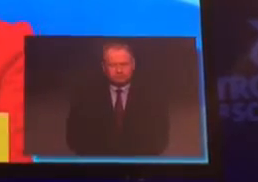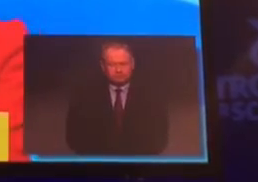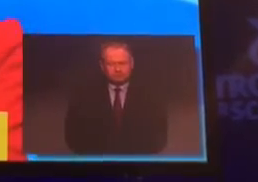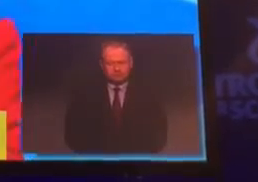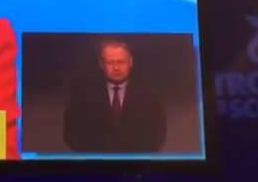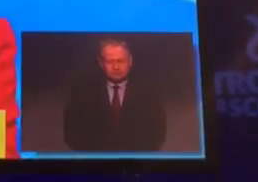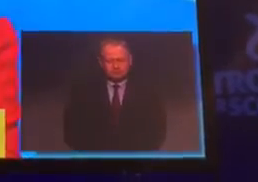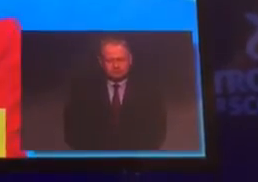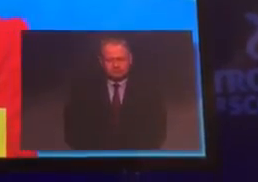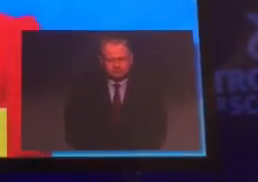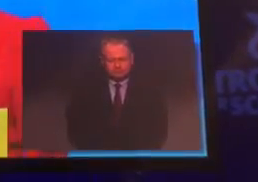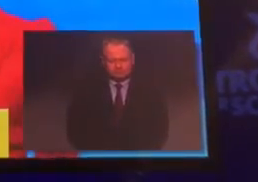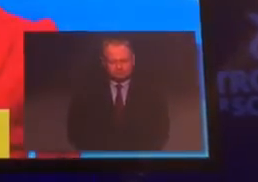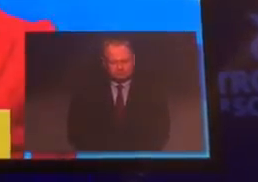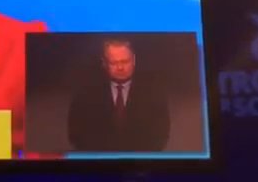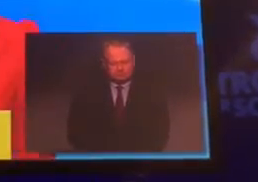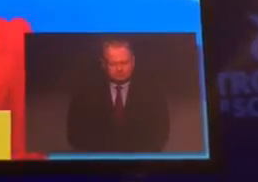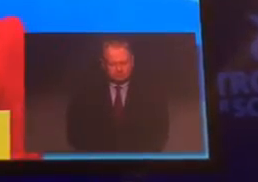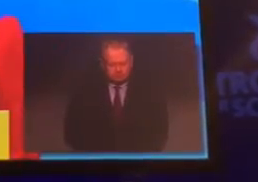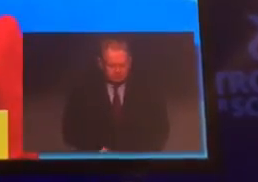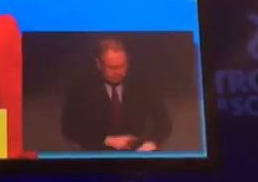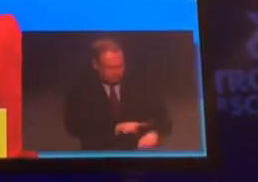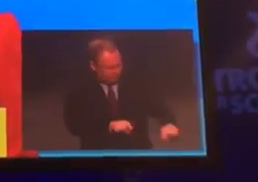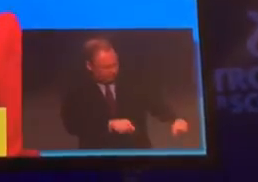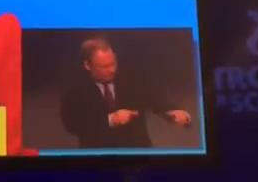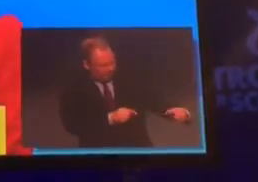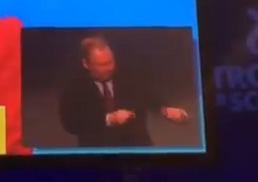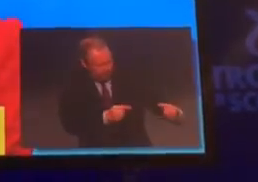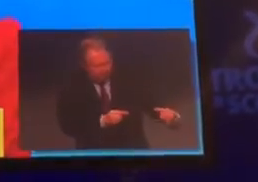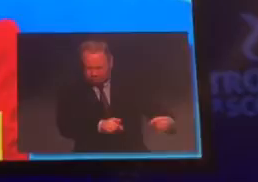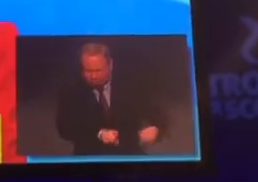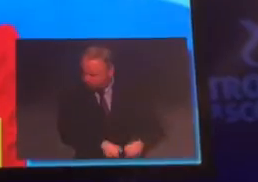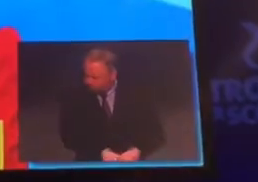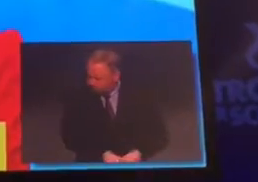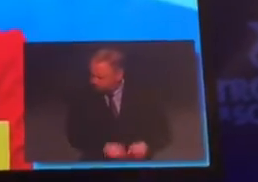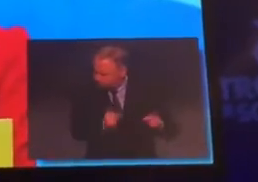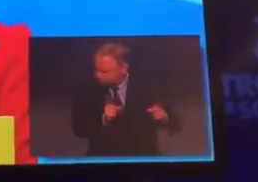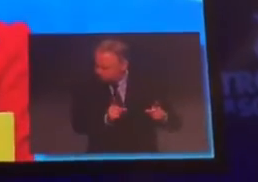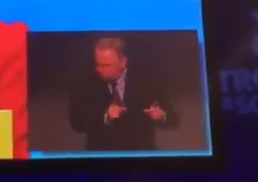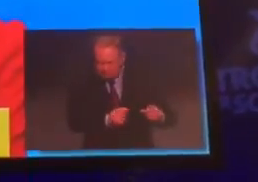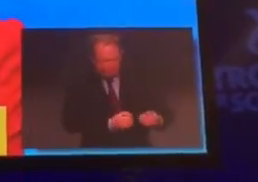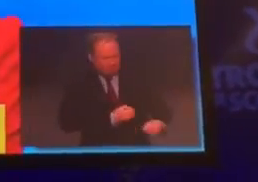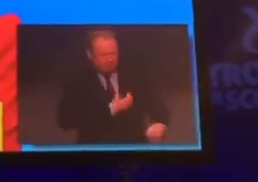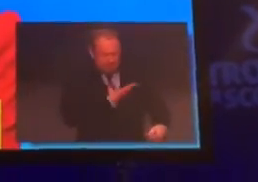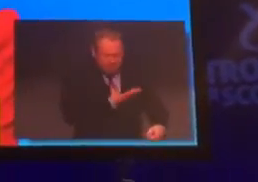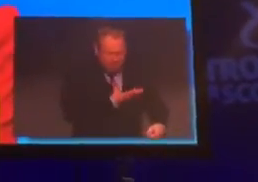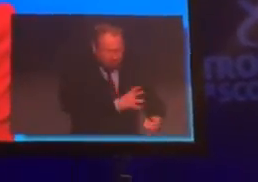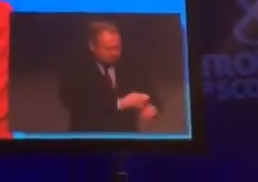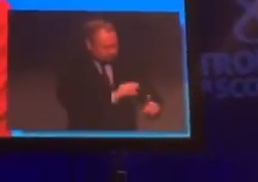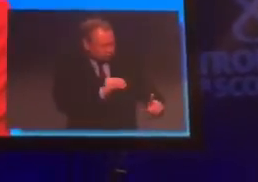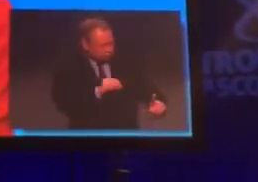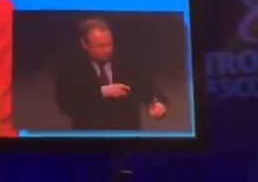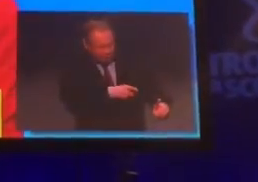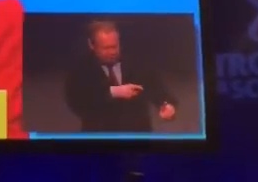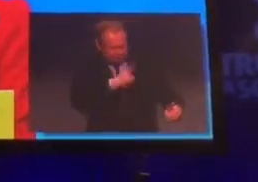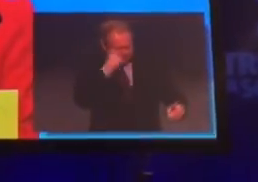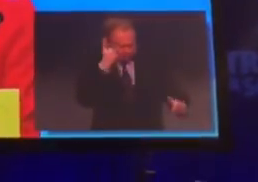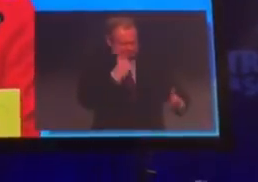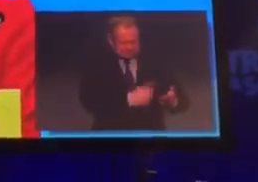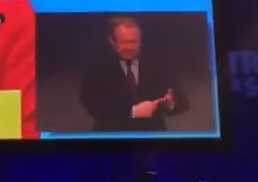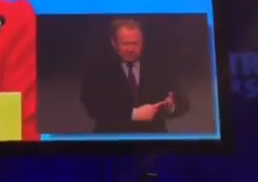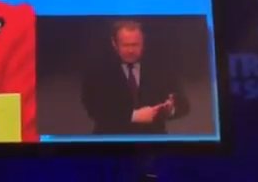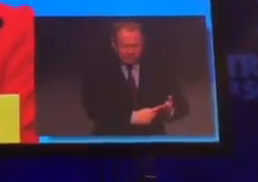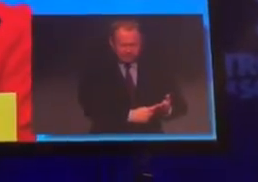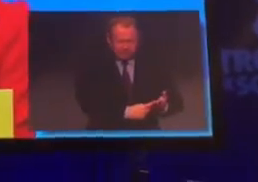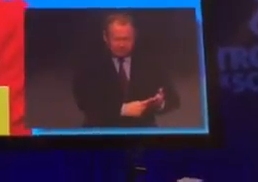And that sets us apart from our opponents in this election. Labour and the Tories have decided already that you'll